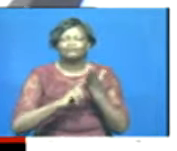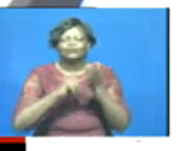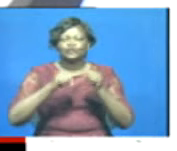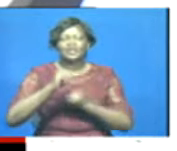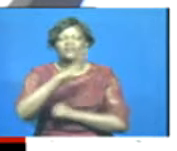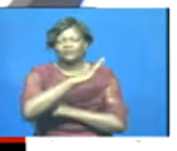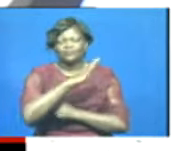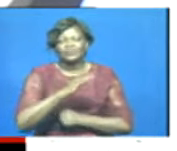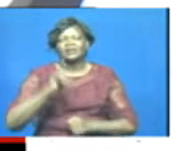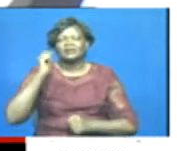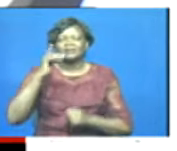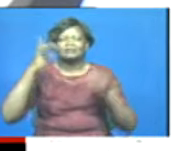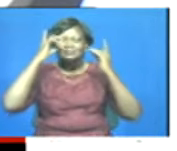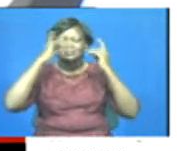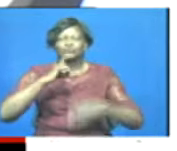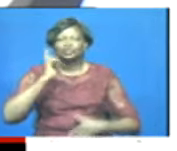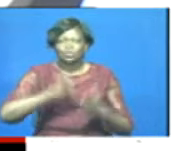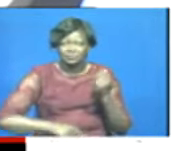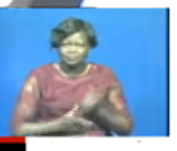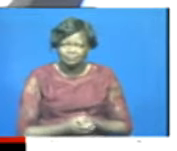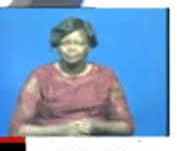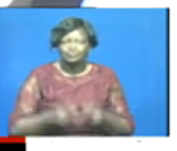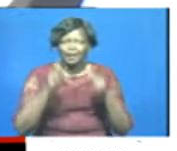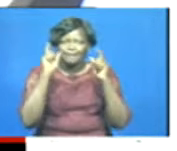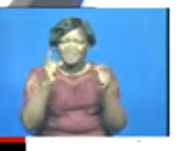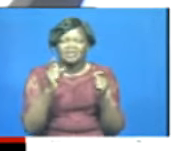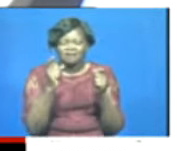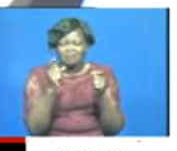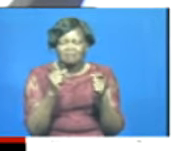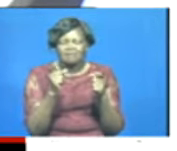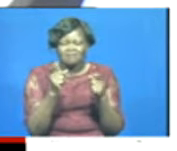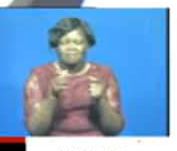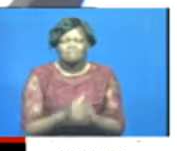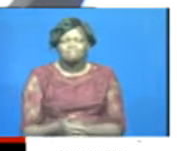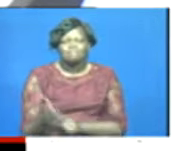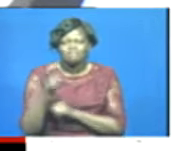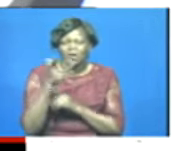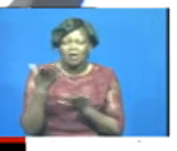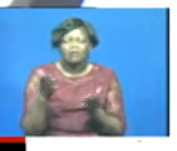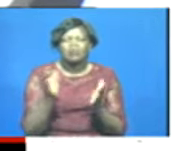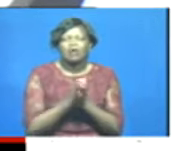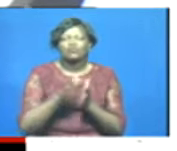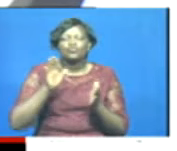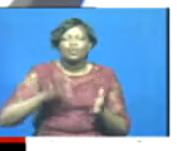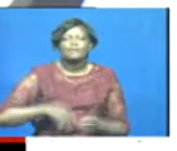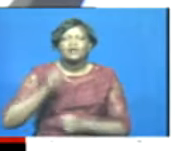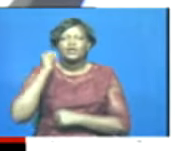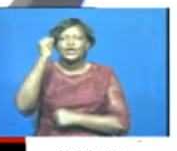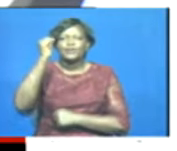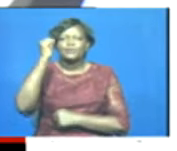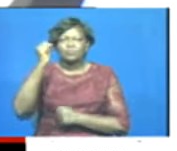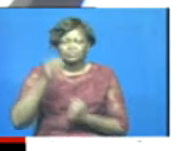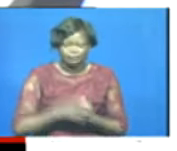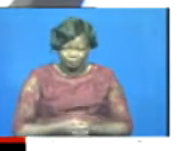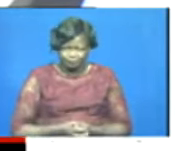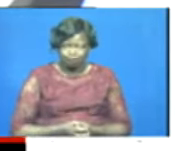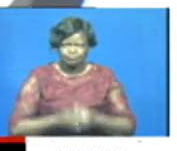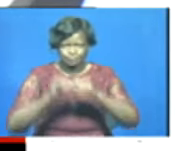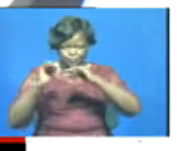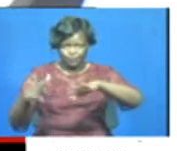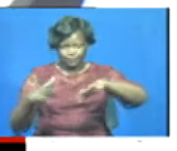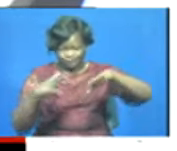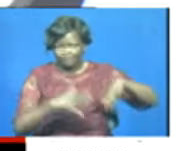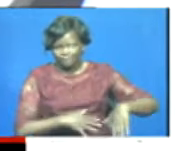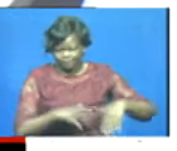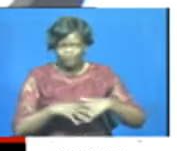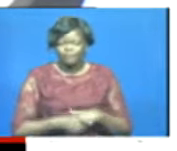Decides is media coverage and women in politics. Let's get into the